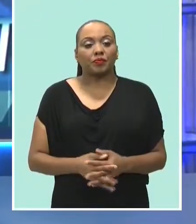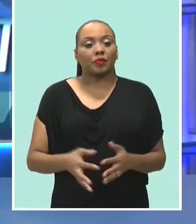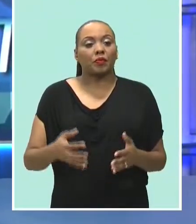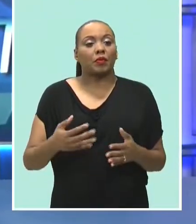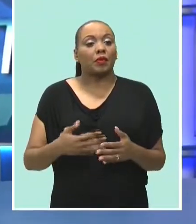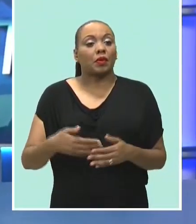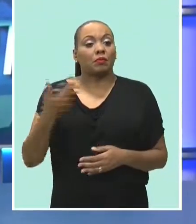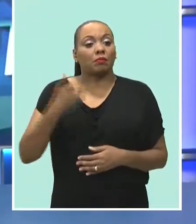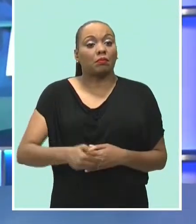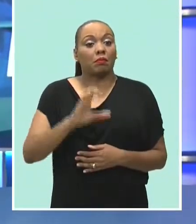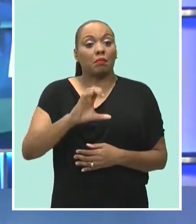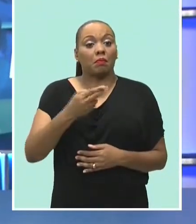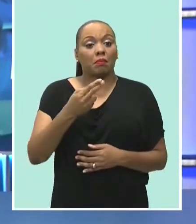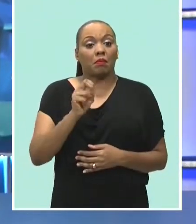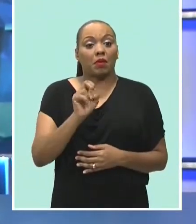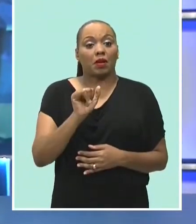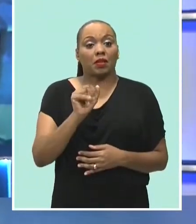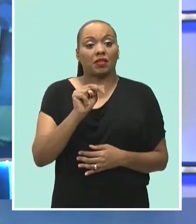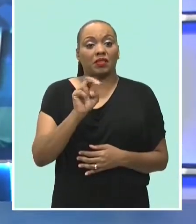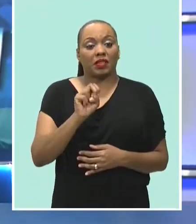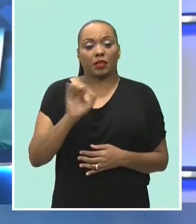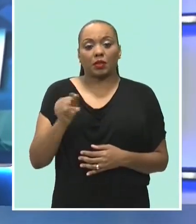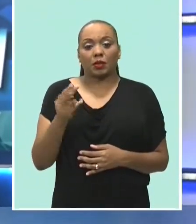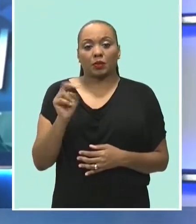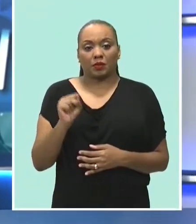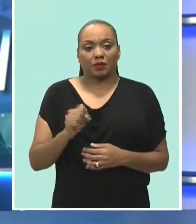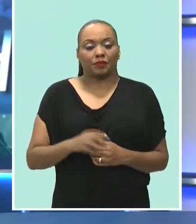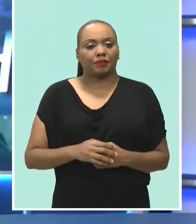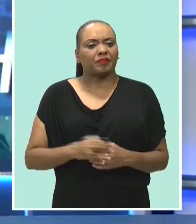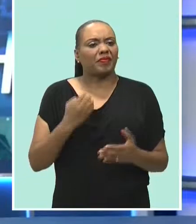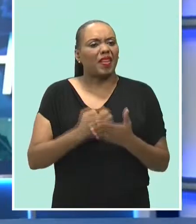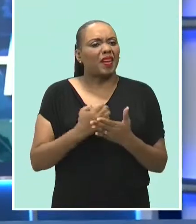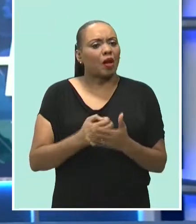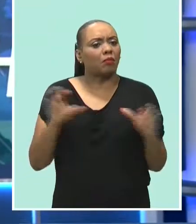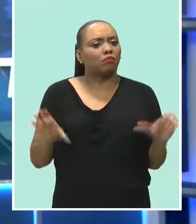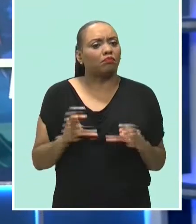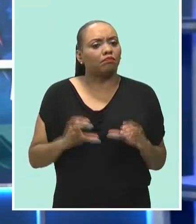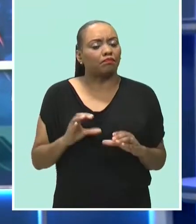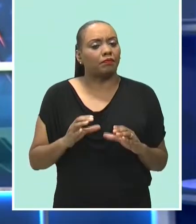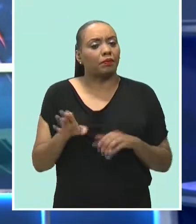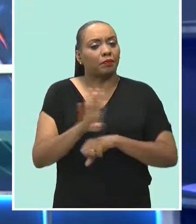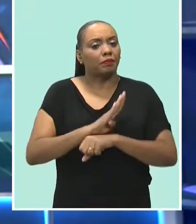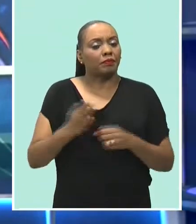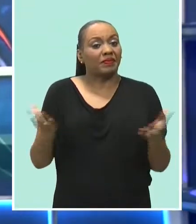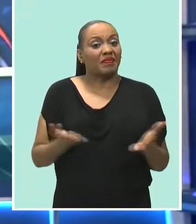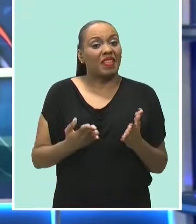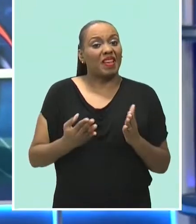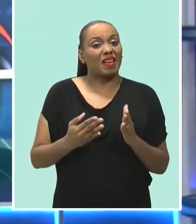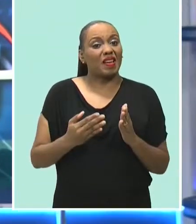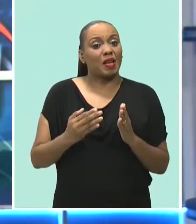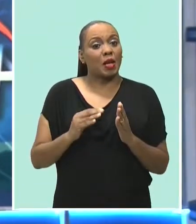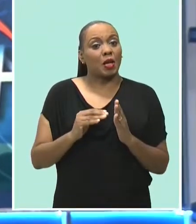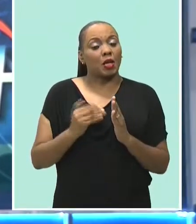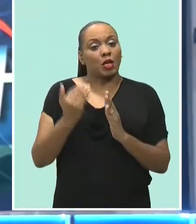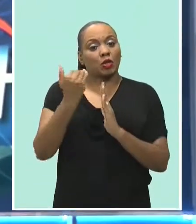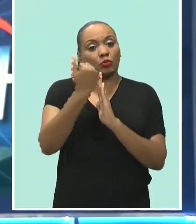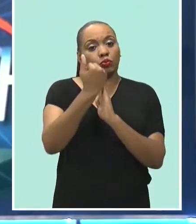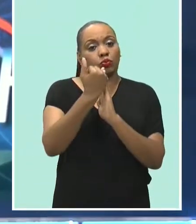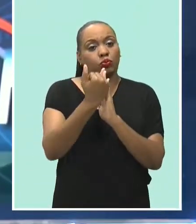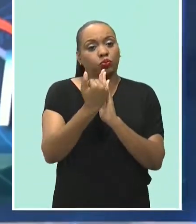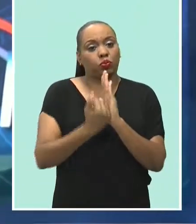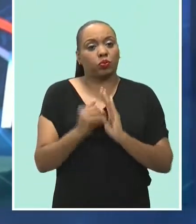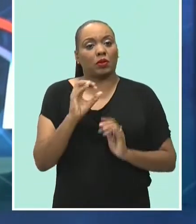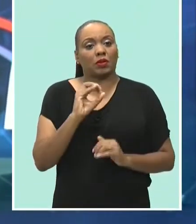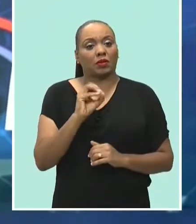I'm Shane Jones, leading the news at 7. While economic activity in Barbados declined by 0.1% last year,